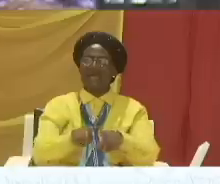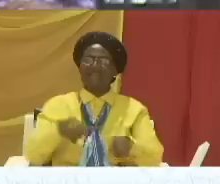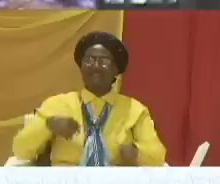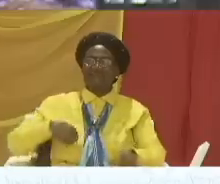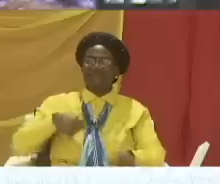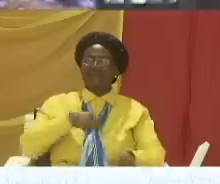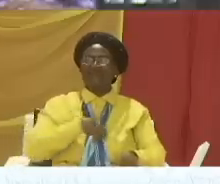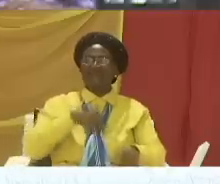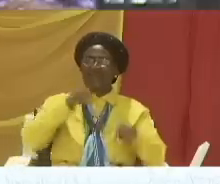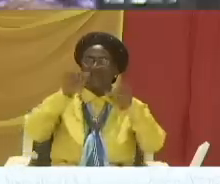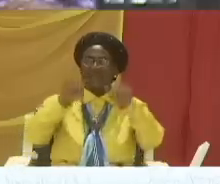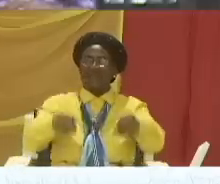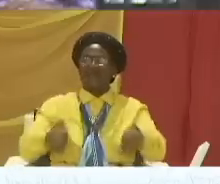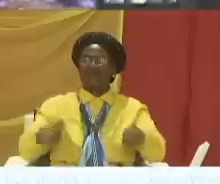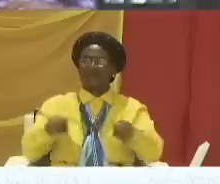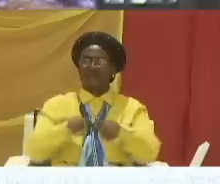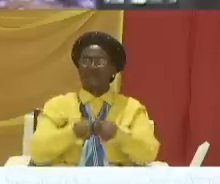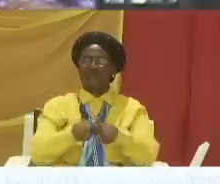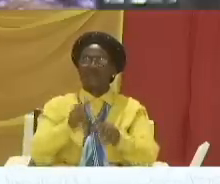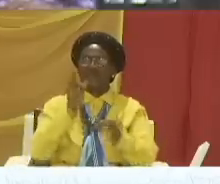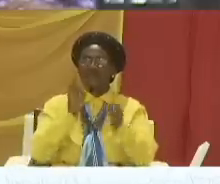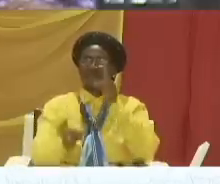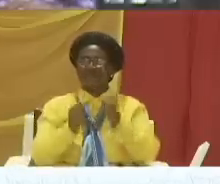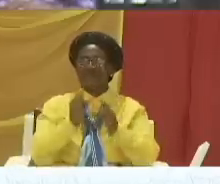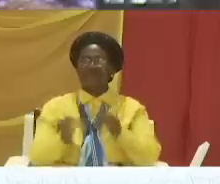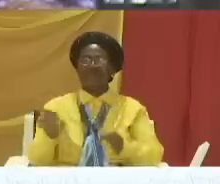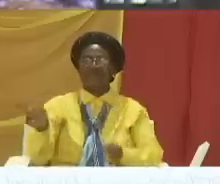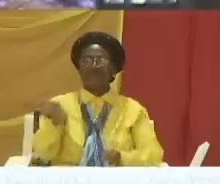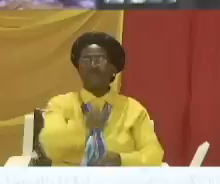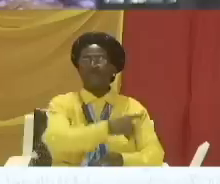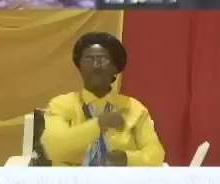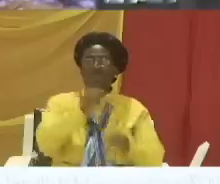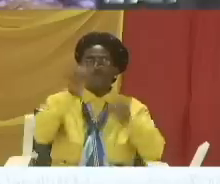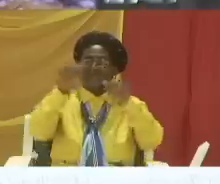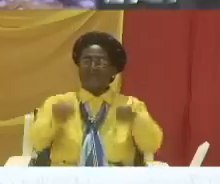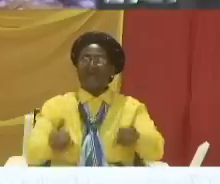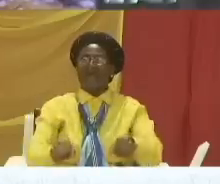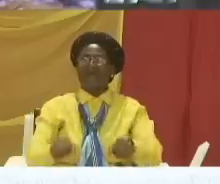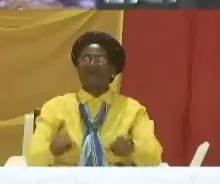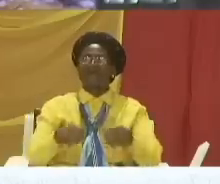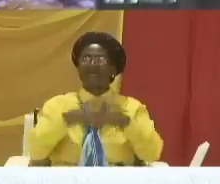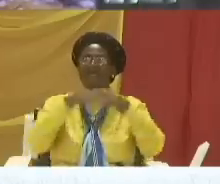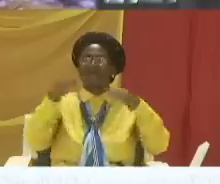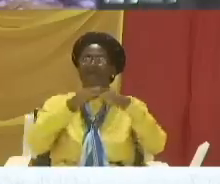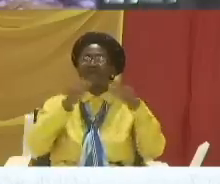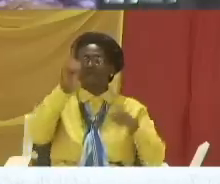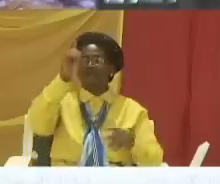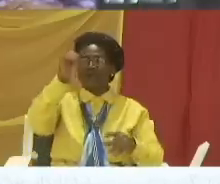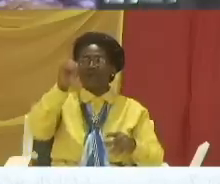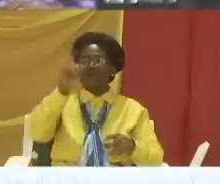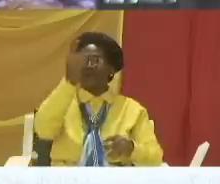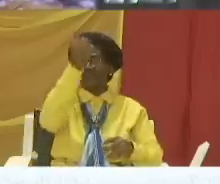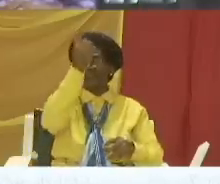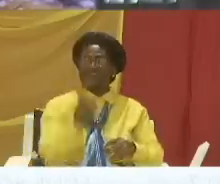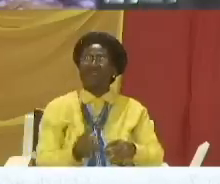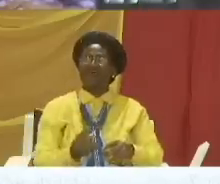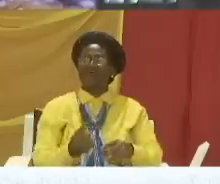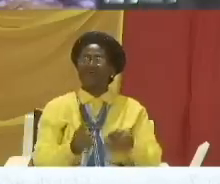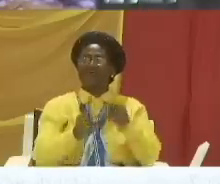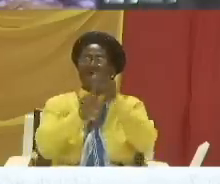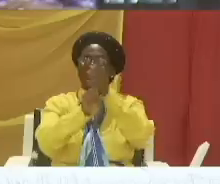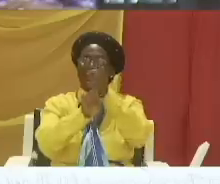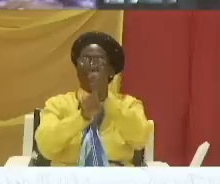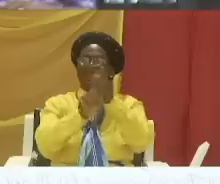if you can build one single-handedly, or two, or 10, or 20,